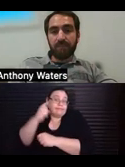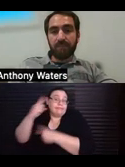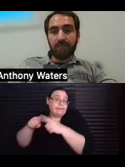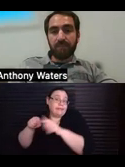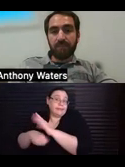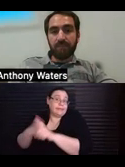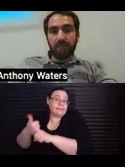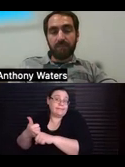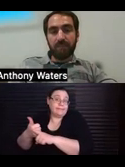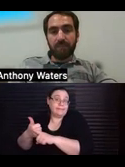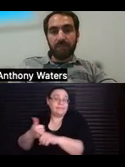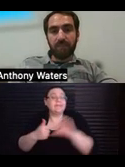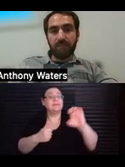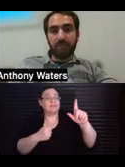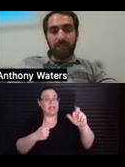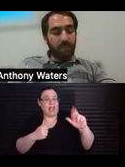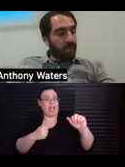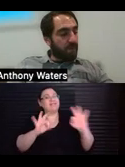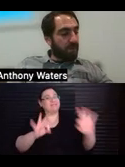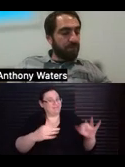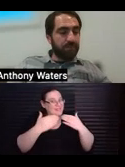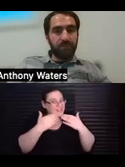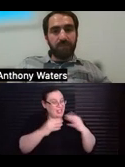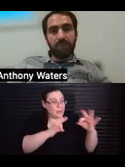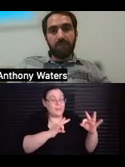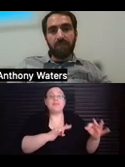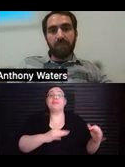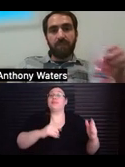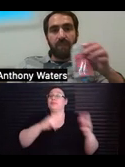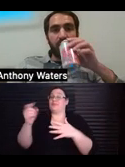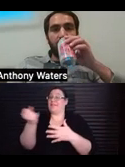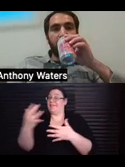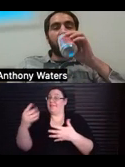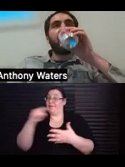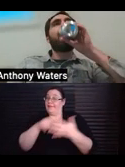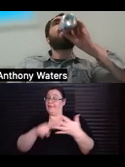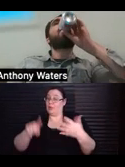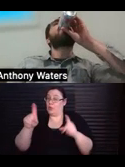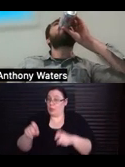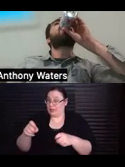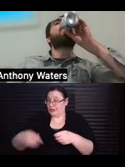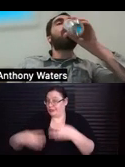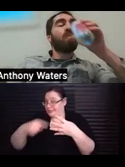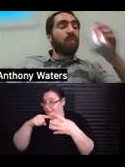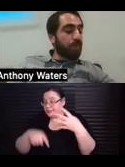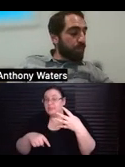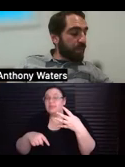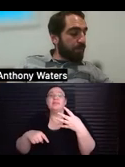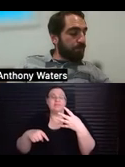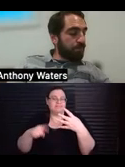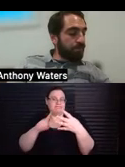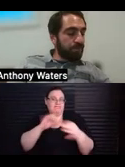Awesome. Yeah, thank you for addressing that. So there are a couple of questions which I think are really important